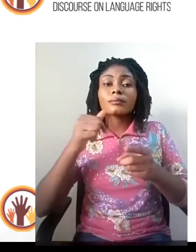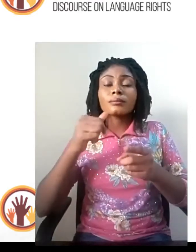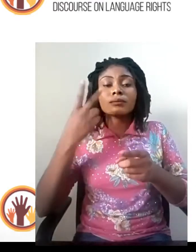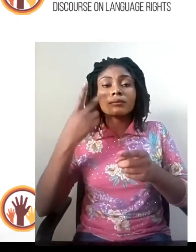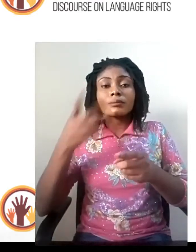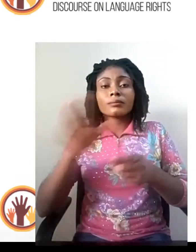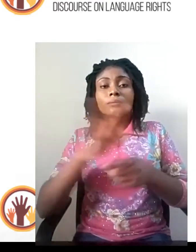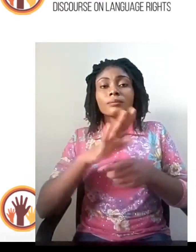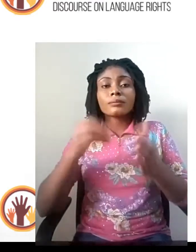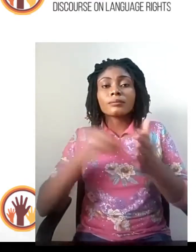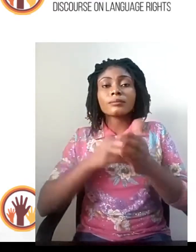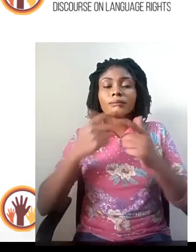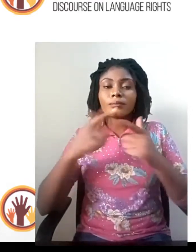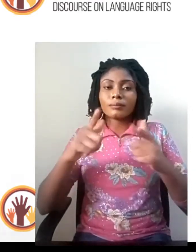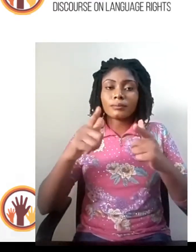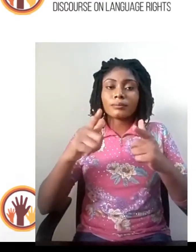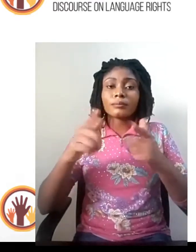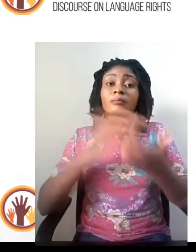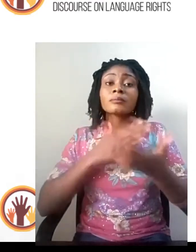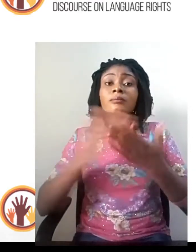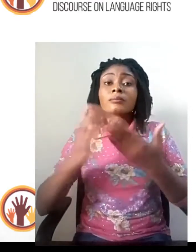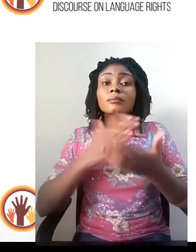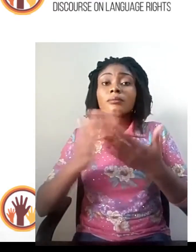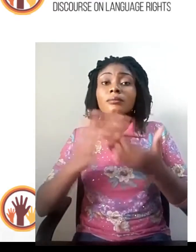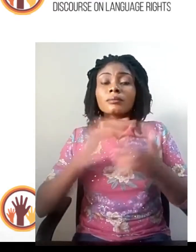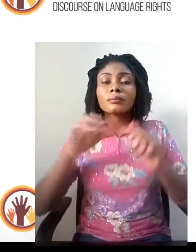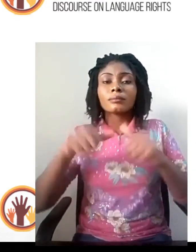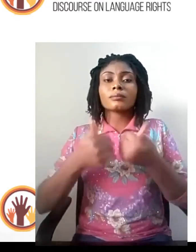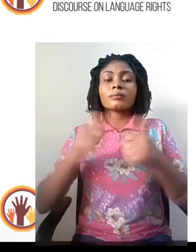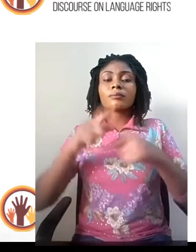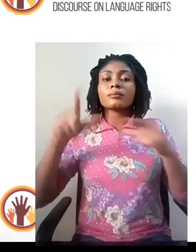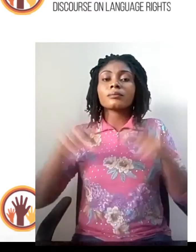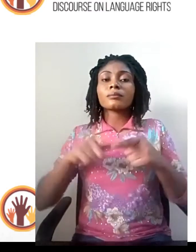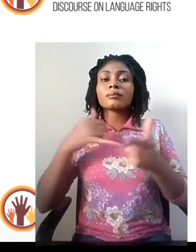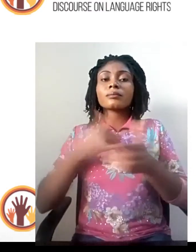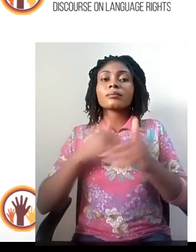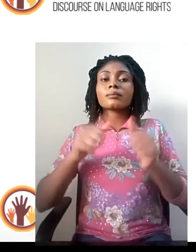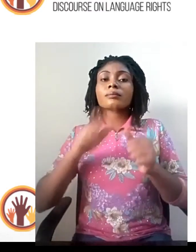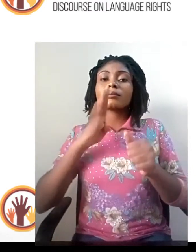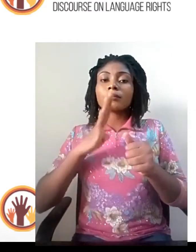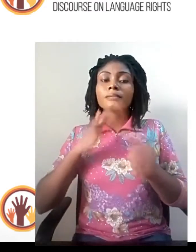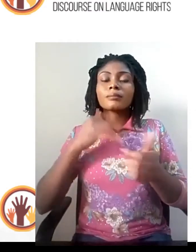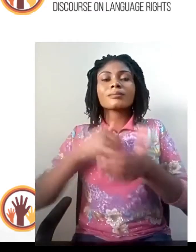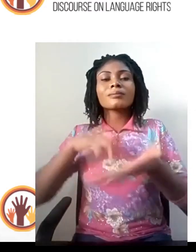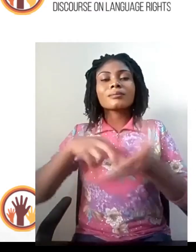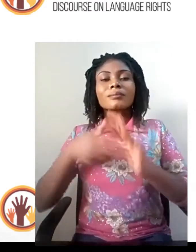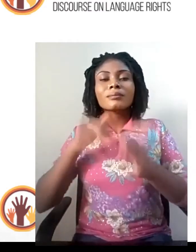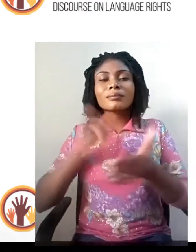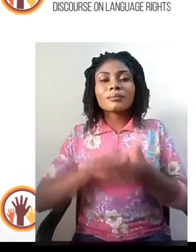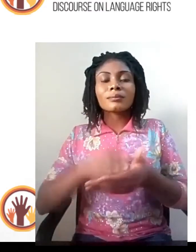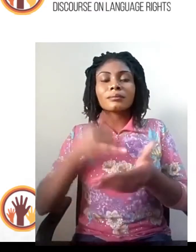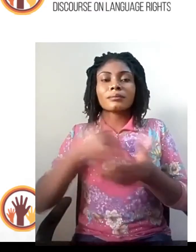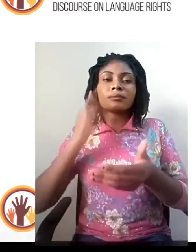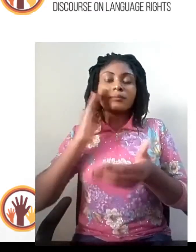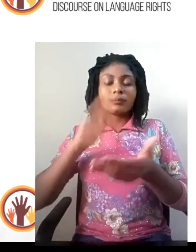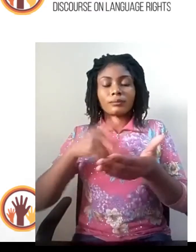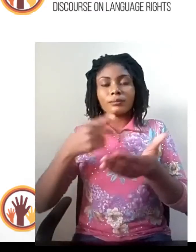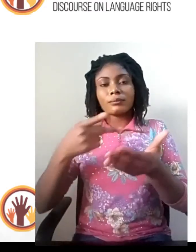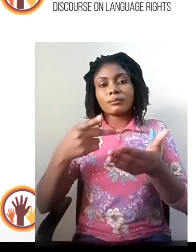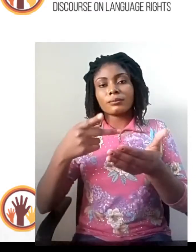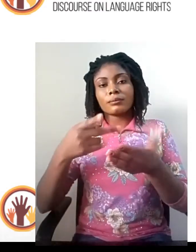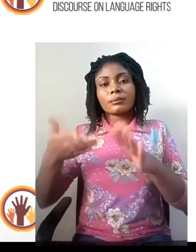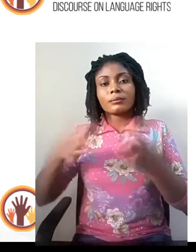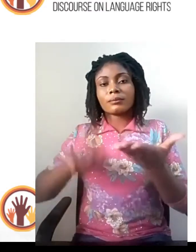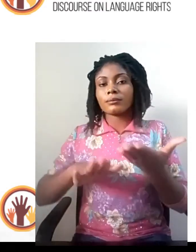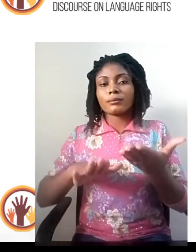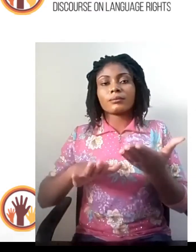how local it could be, it means that it will die off. So we have